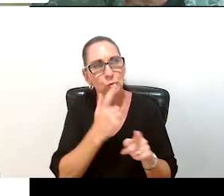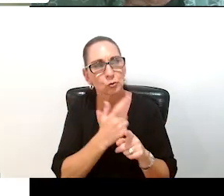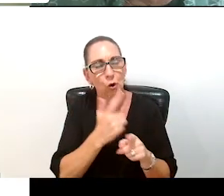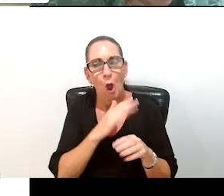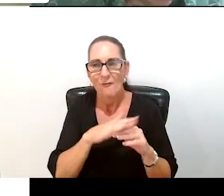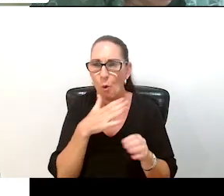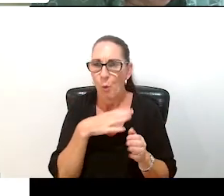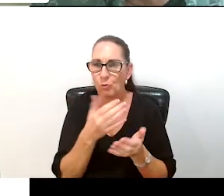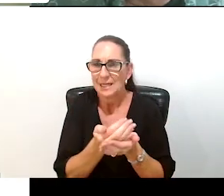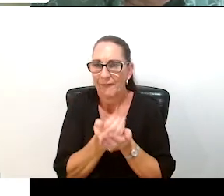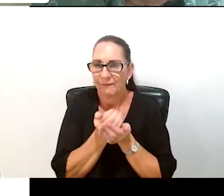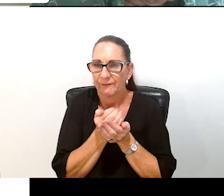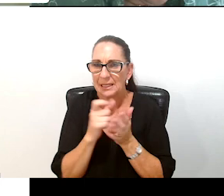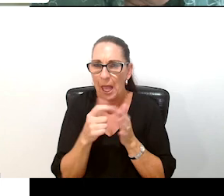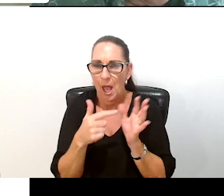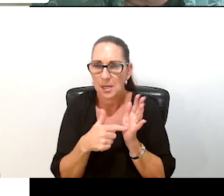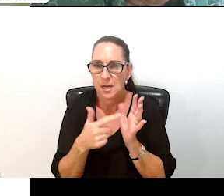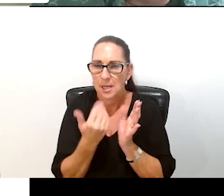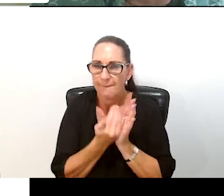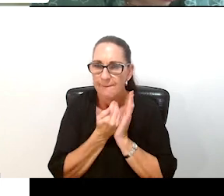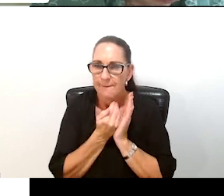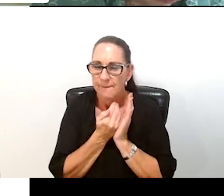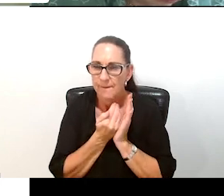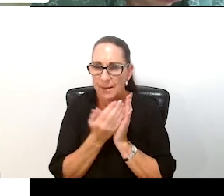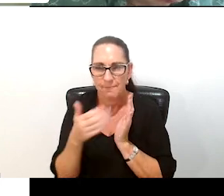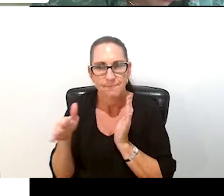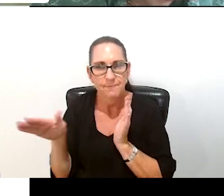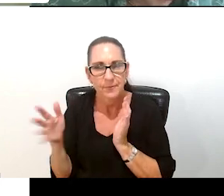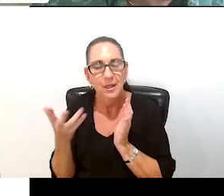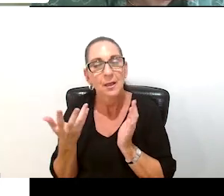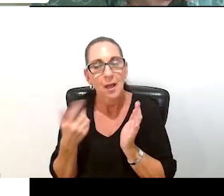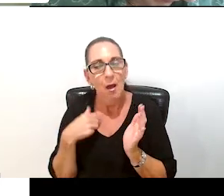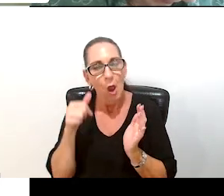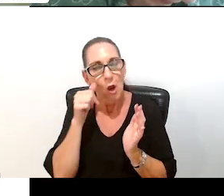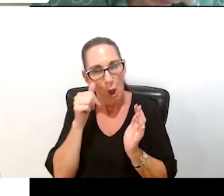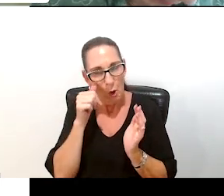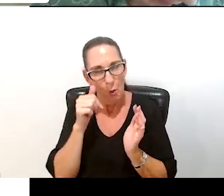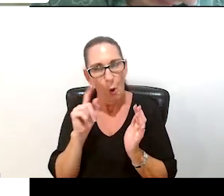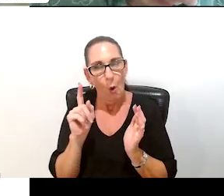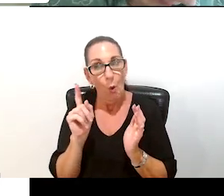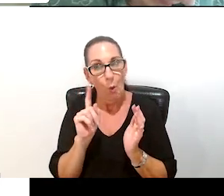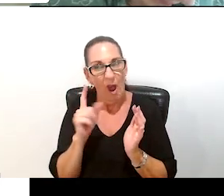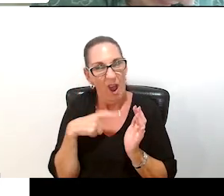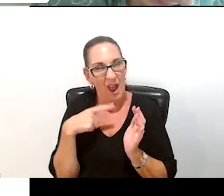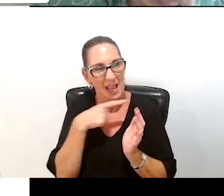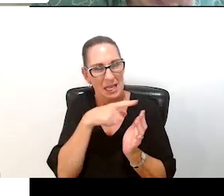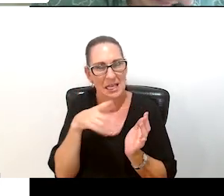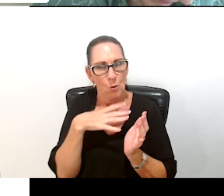data safe. I know one of the reasons is